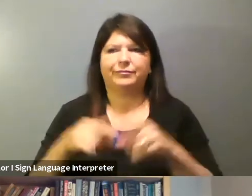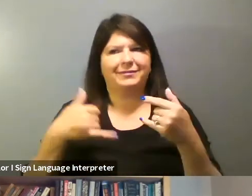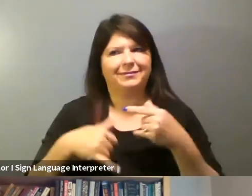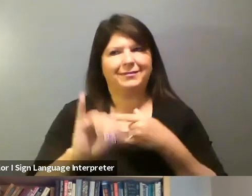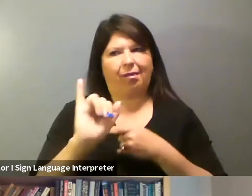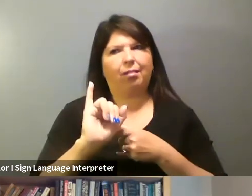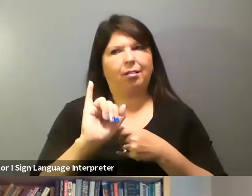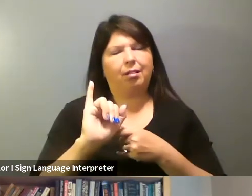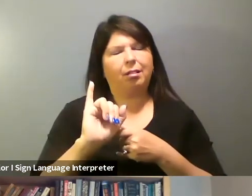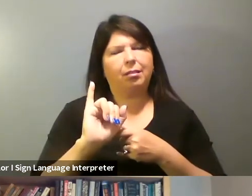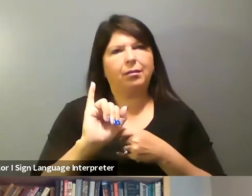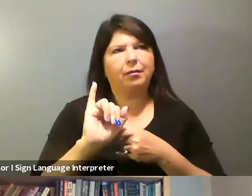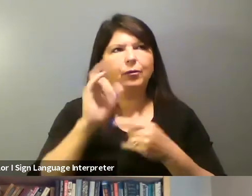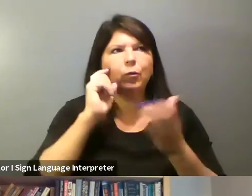to,